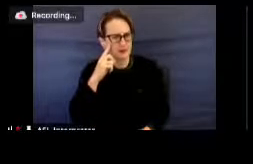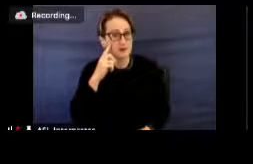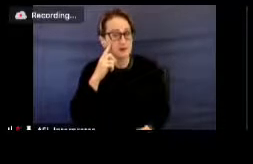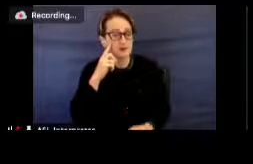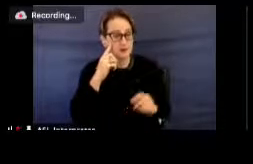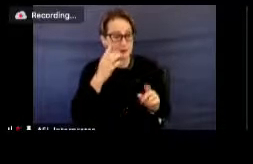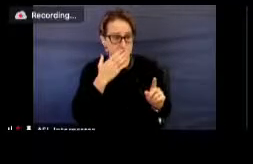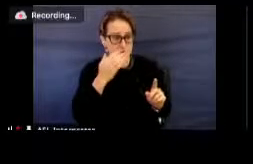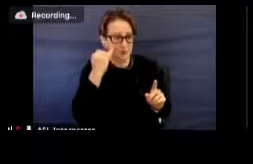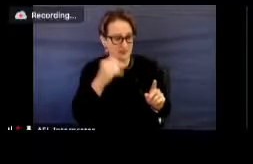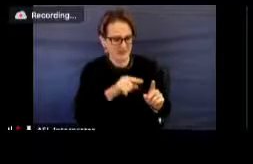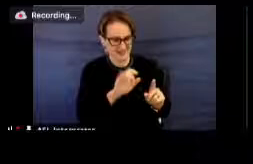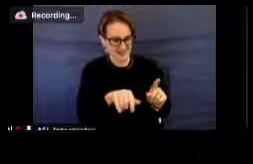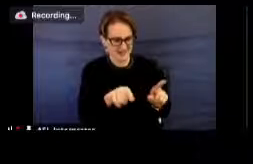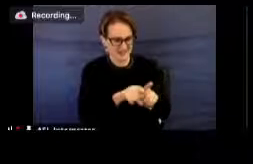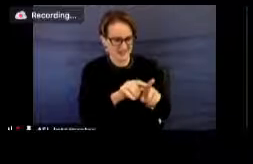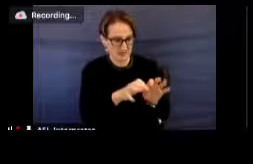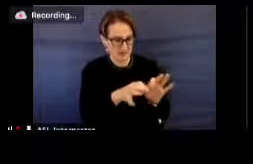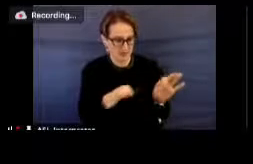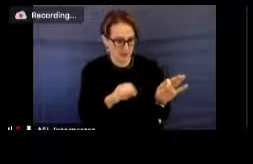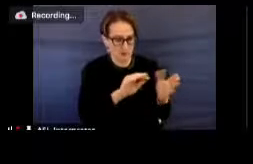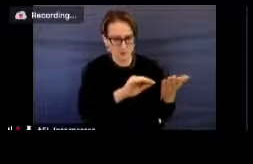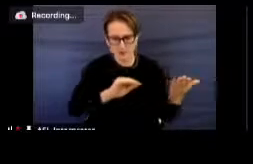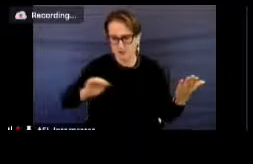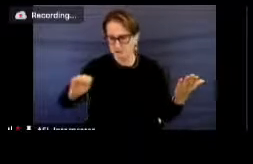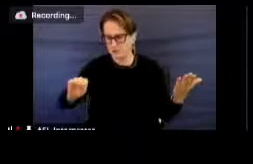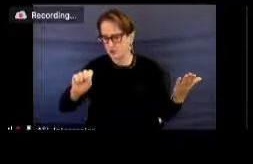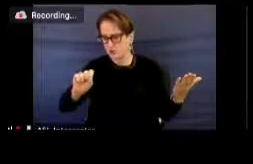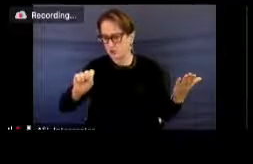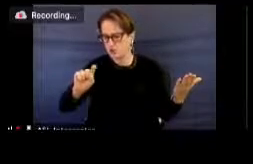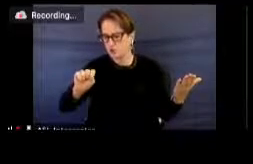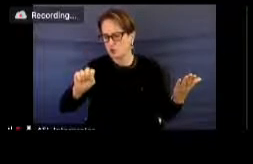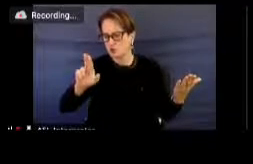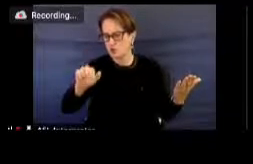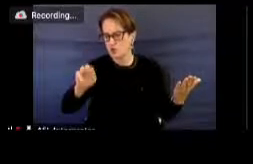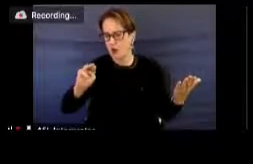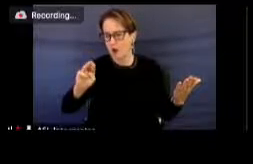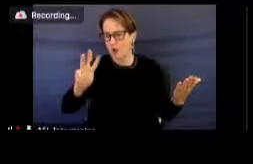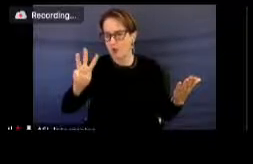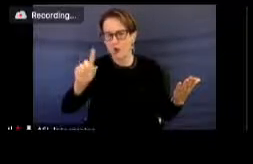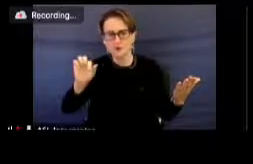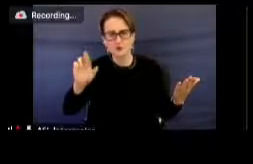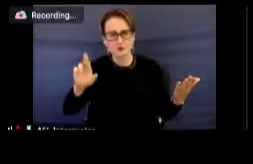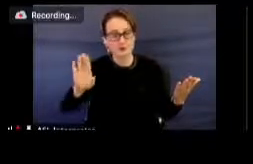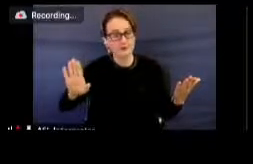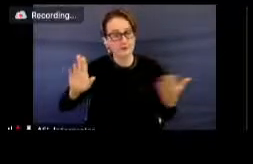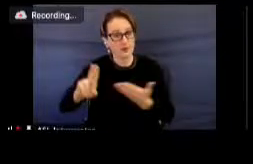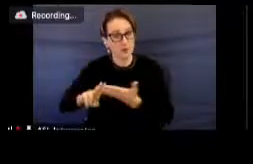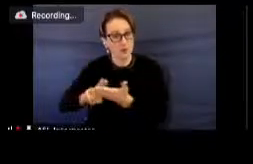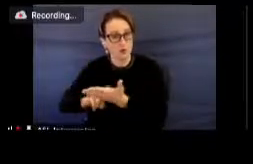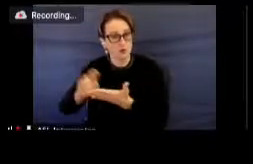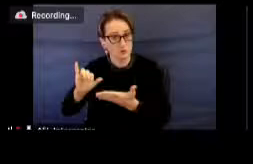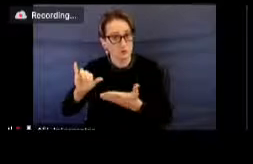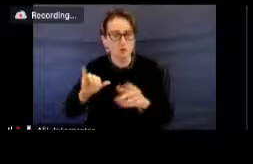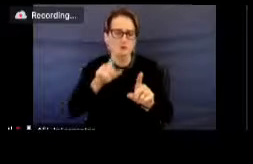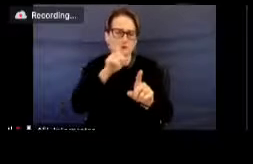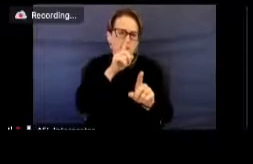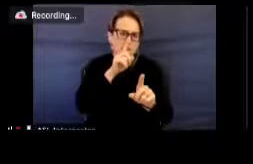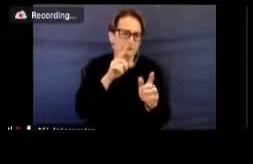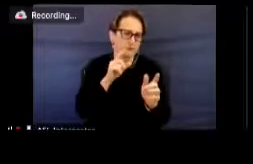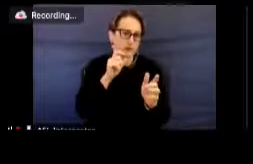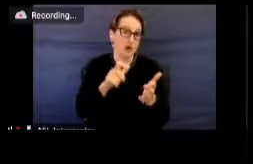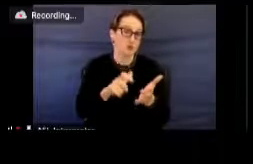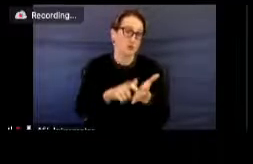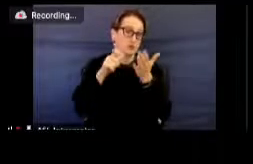Strumwasser contract, because they do clarify some things. Although I'm not advocating that. I'm just seeking advice from you